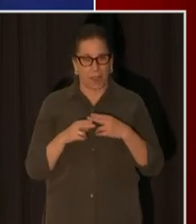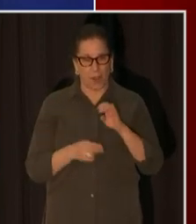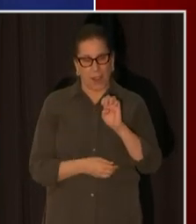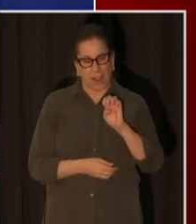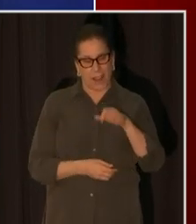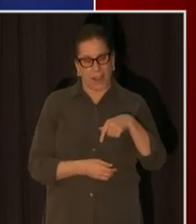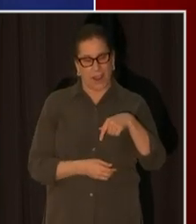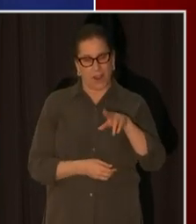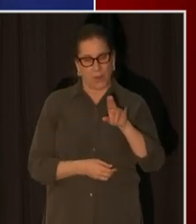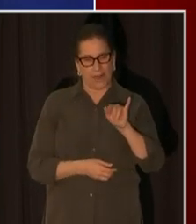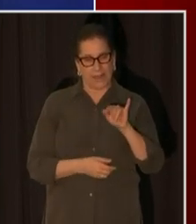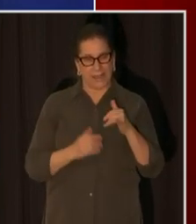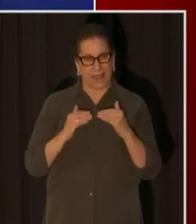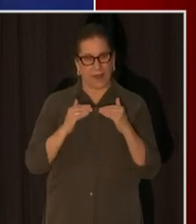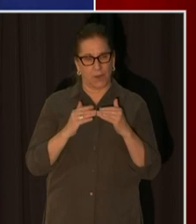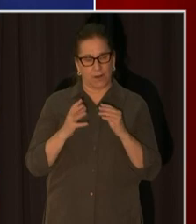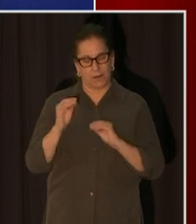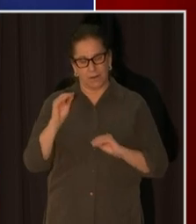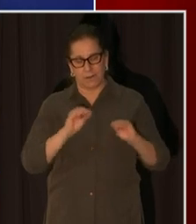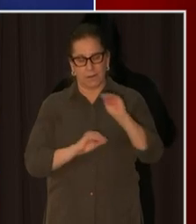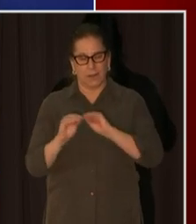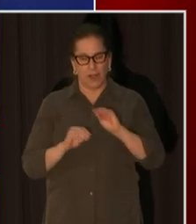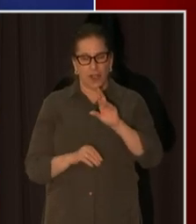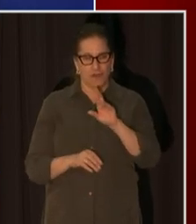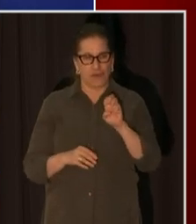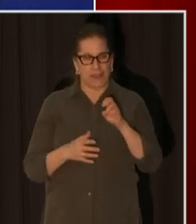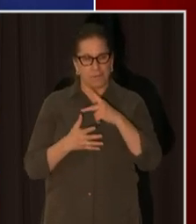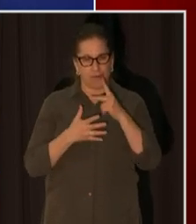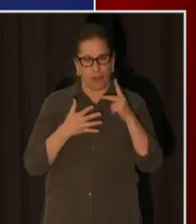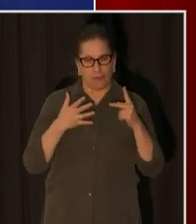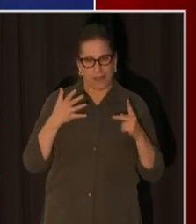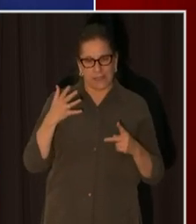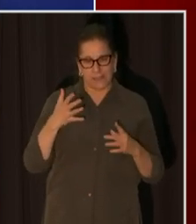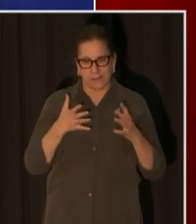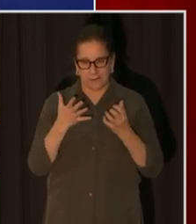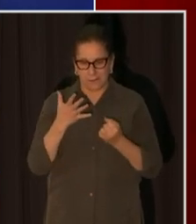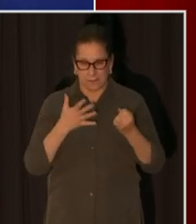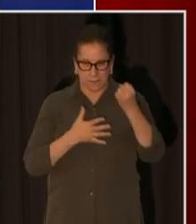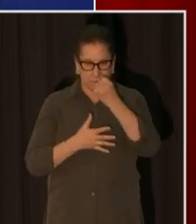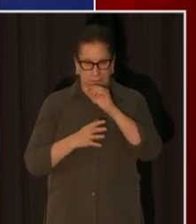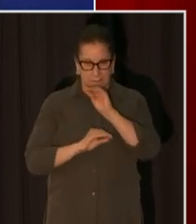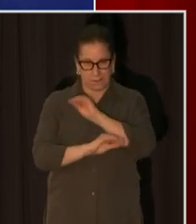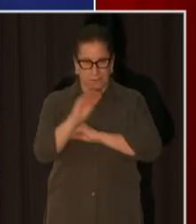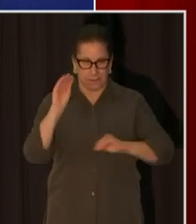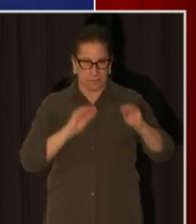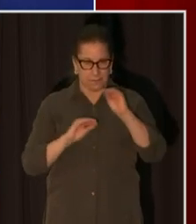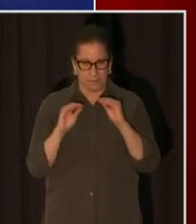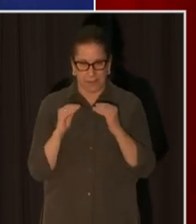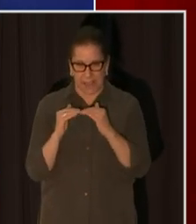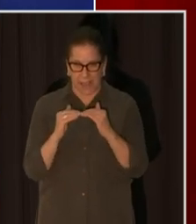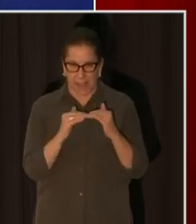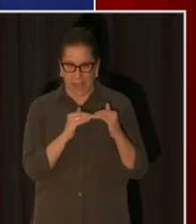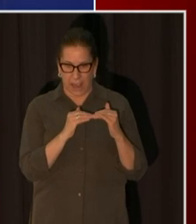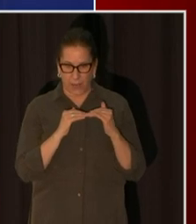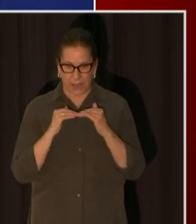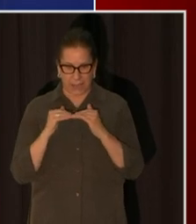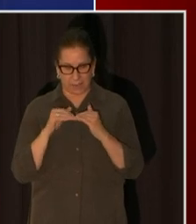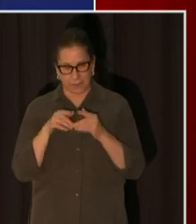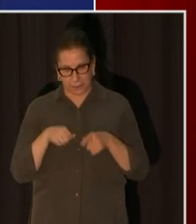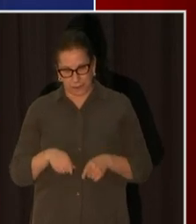Ms. Whitfield is absolutely correct. You have to cut off your debt. It's sad because of a lack of